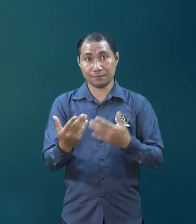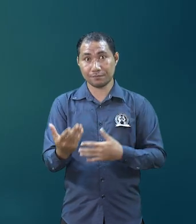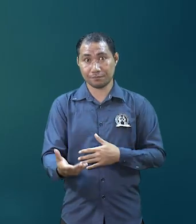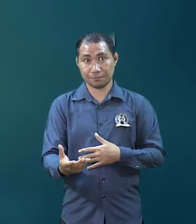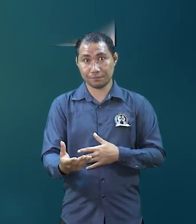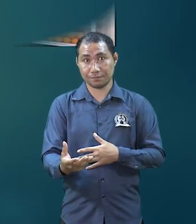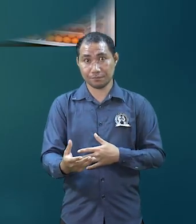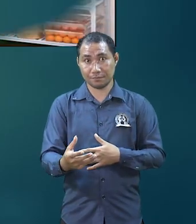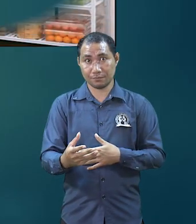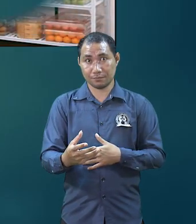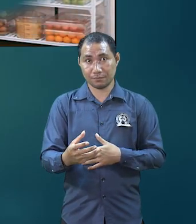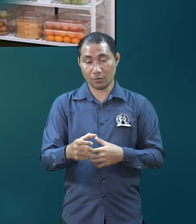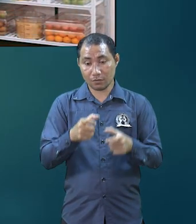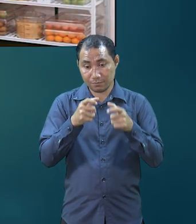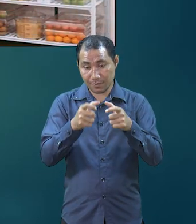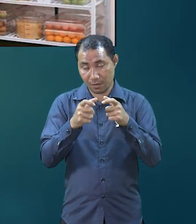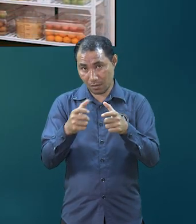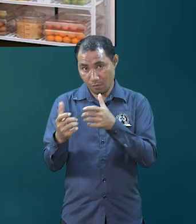of food,